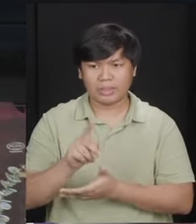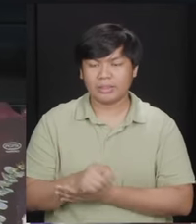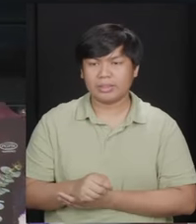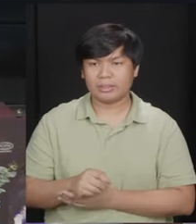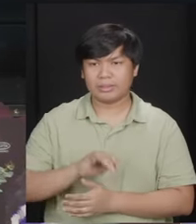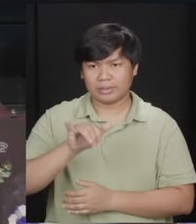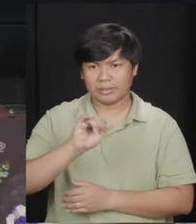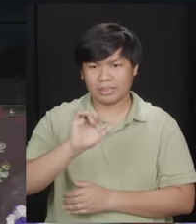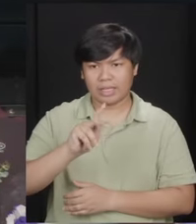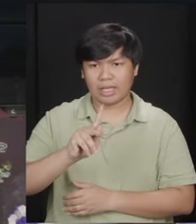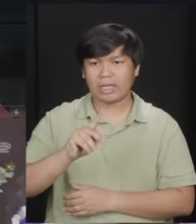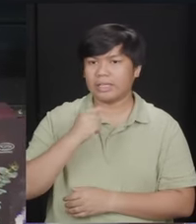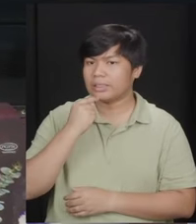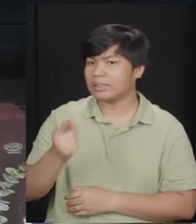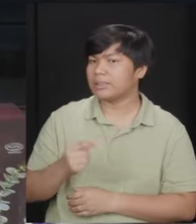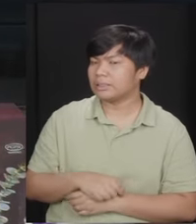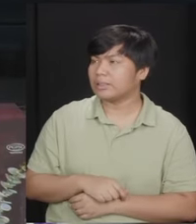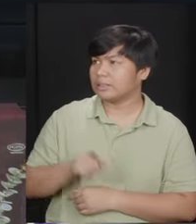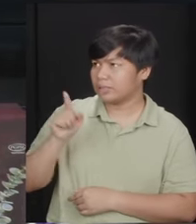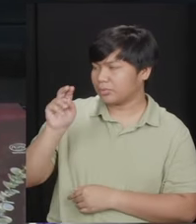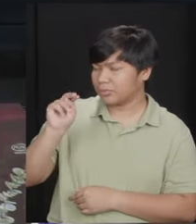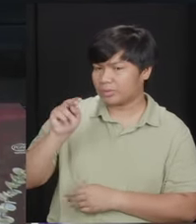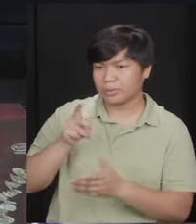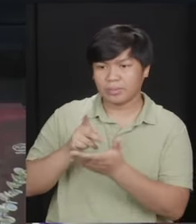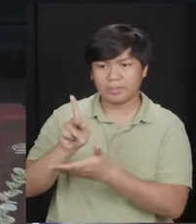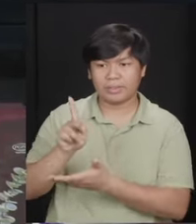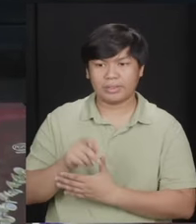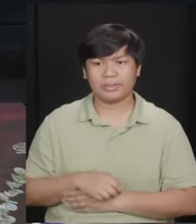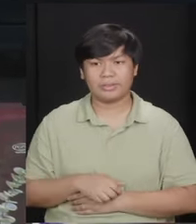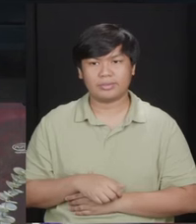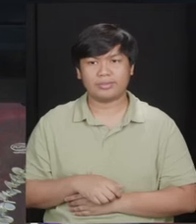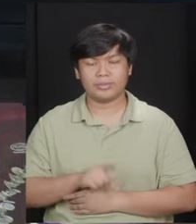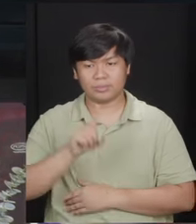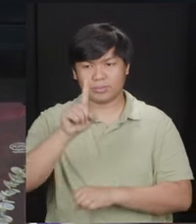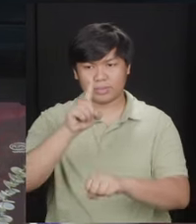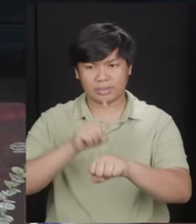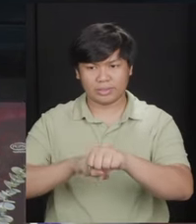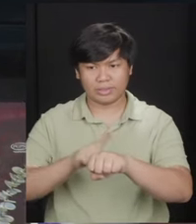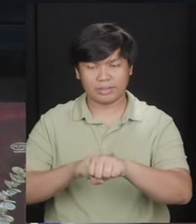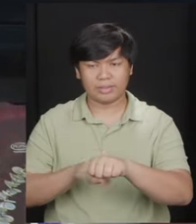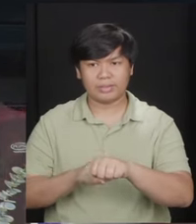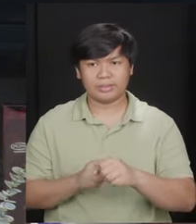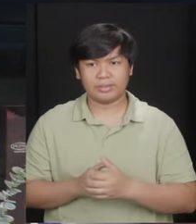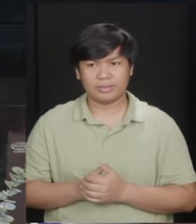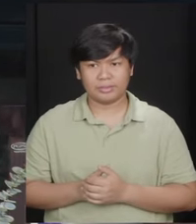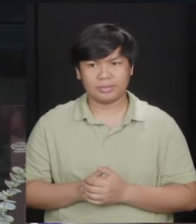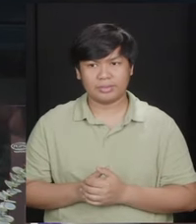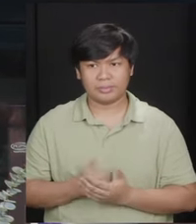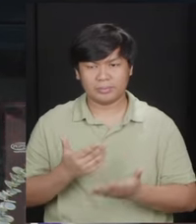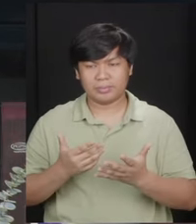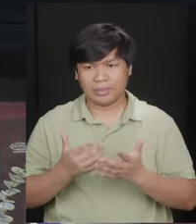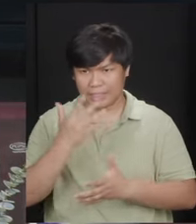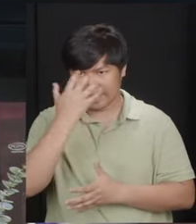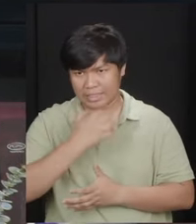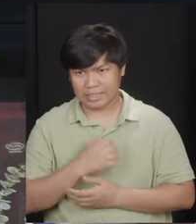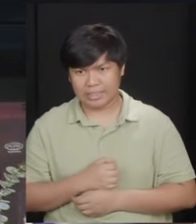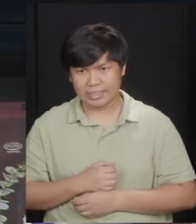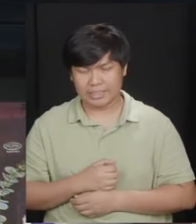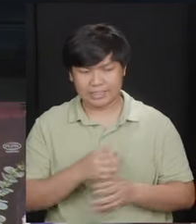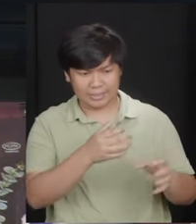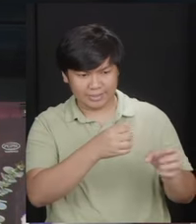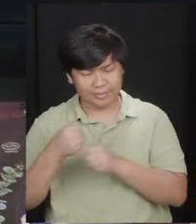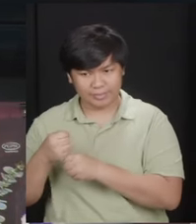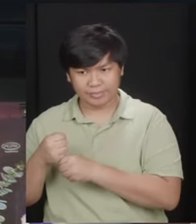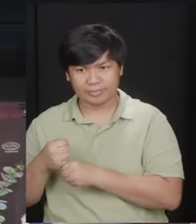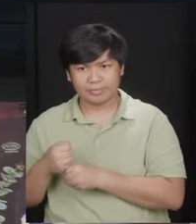say, because he'd be in trouble, "You need to pay." One time, maybe they got irked. They drag him off the